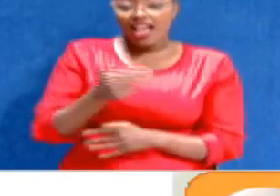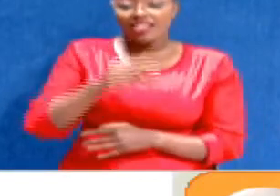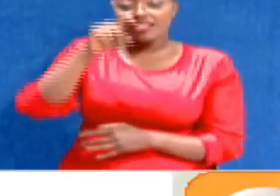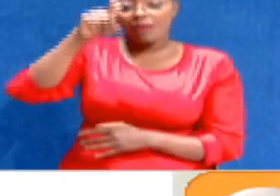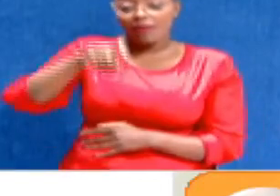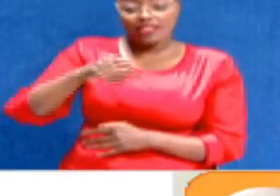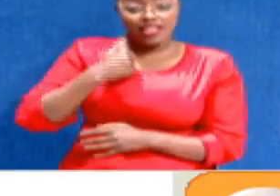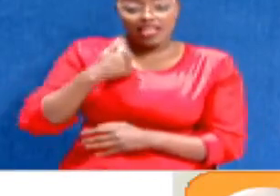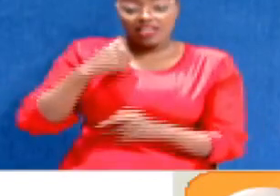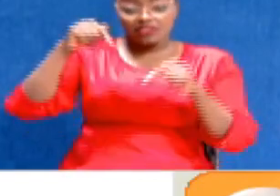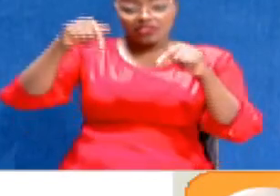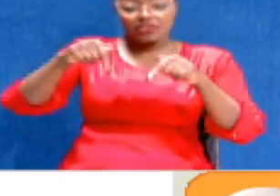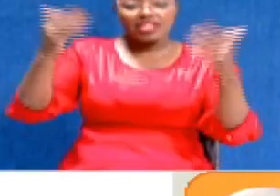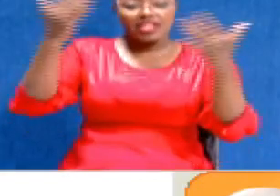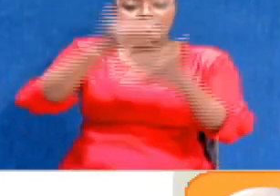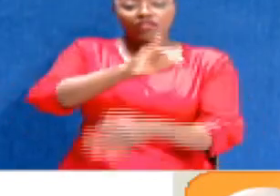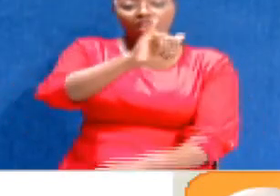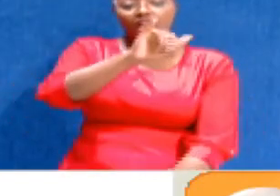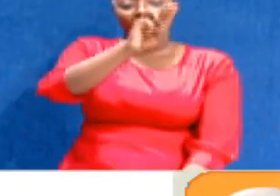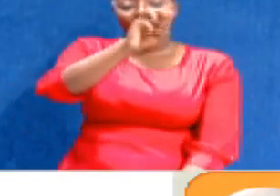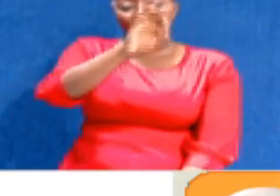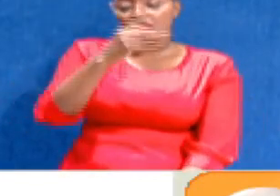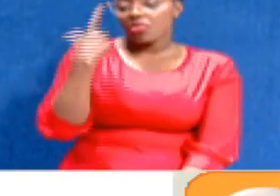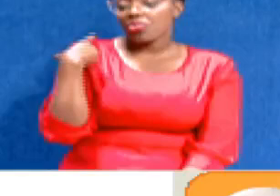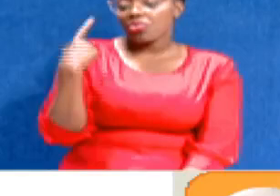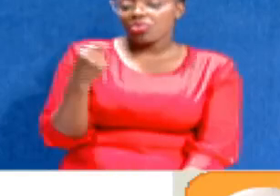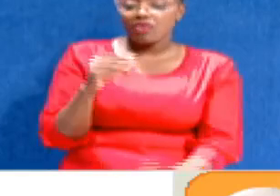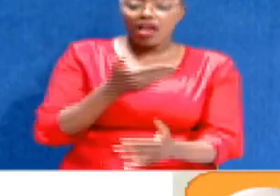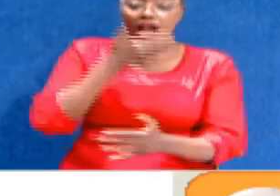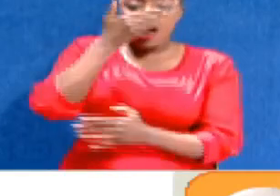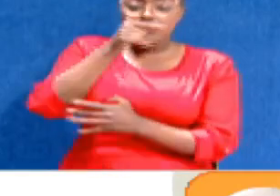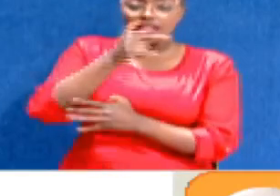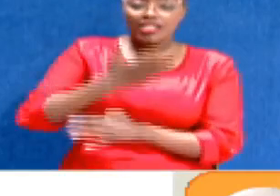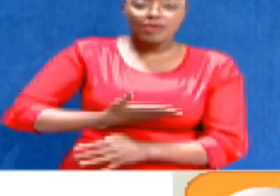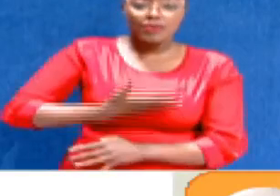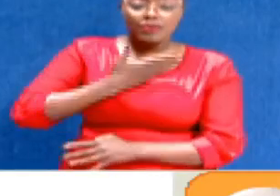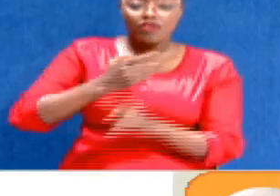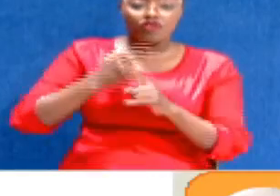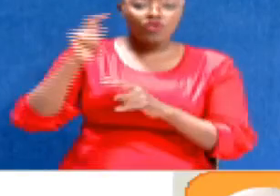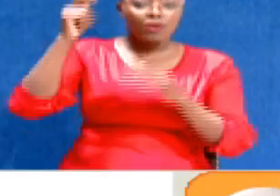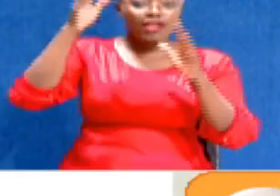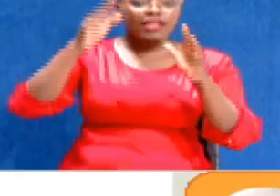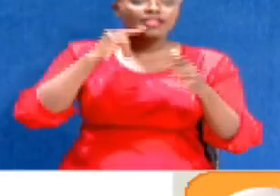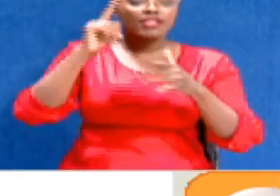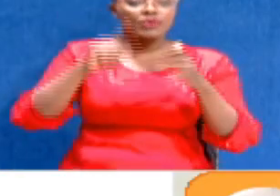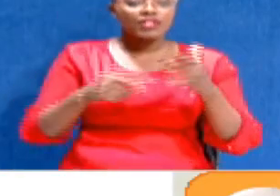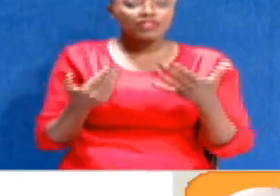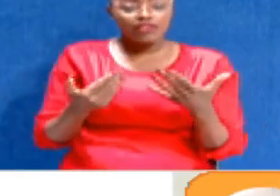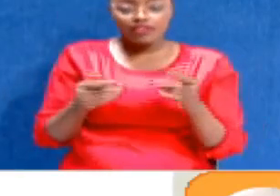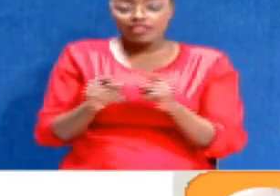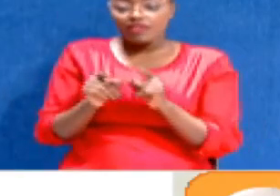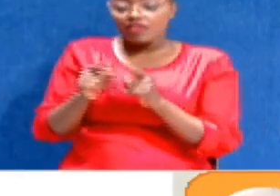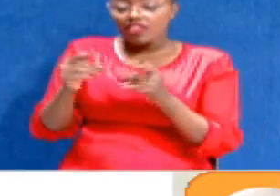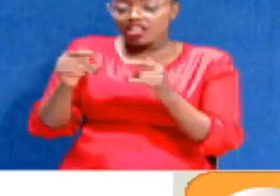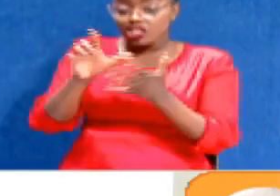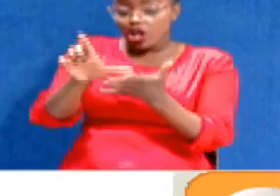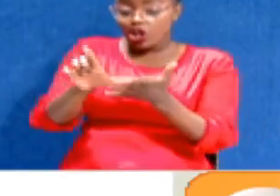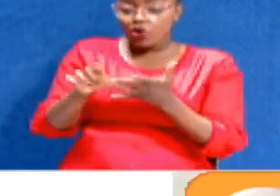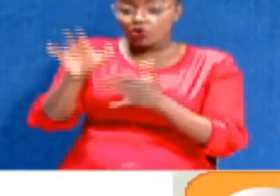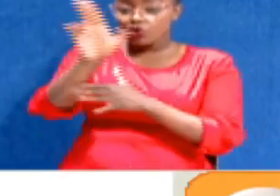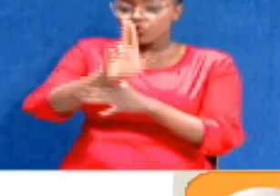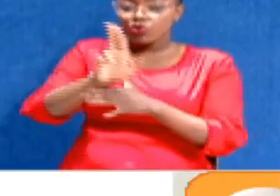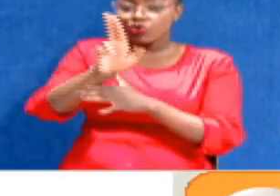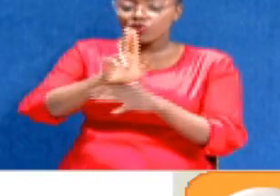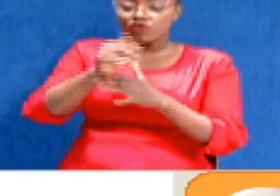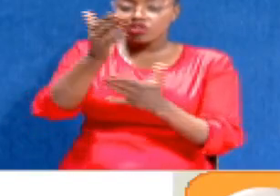tonight. The IMF, in its latest statement responding to this anger from Kenyans, said the controversial loan would be used